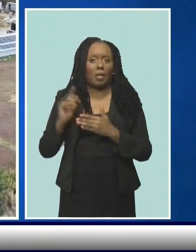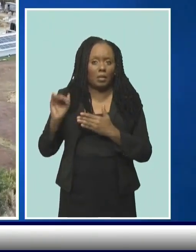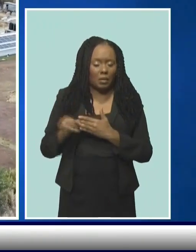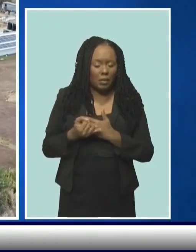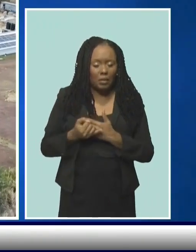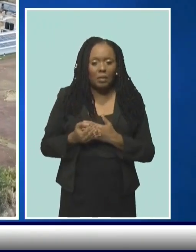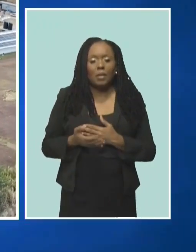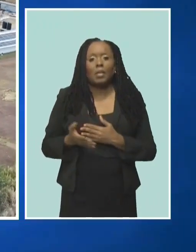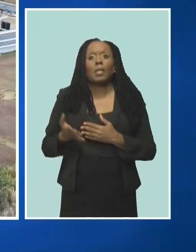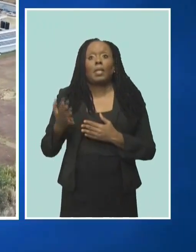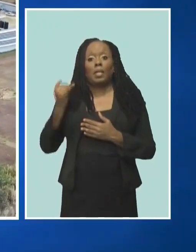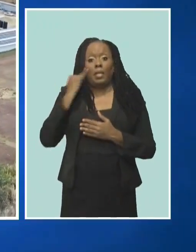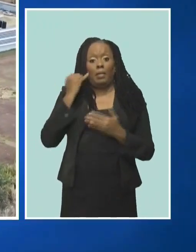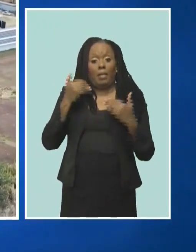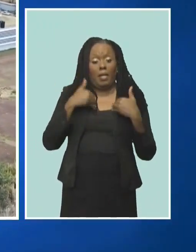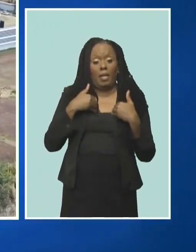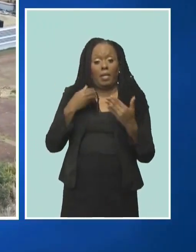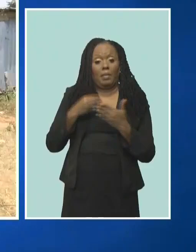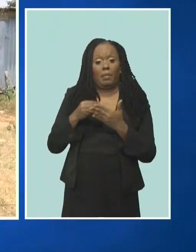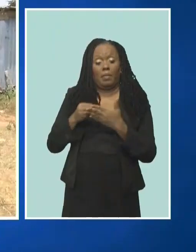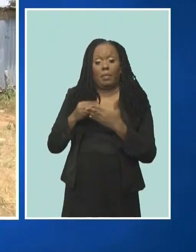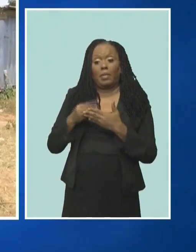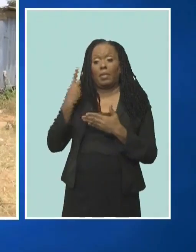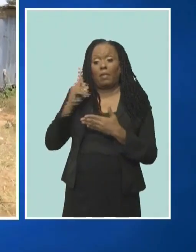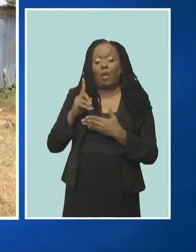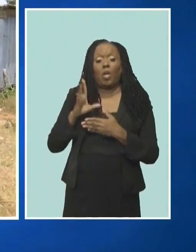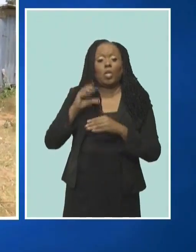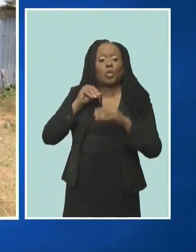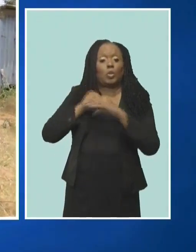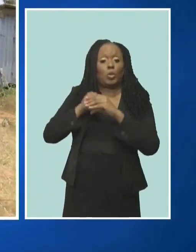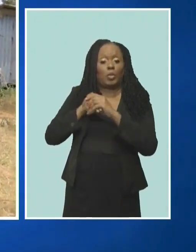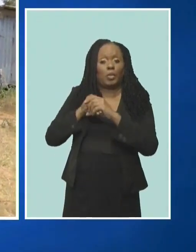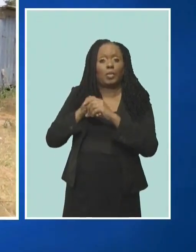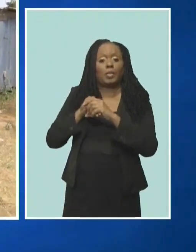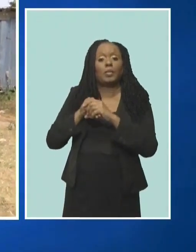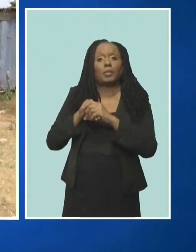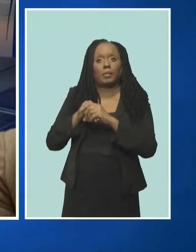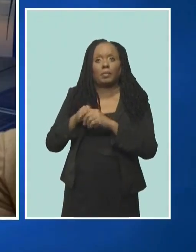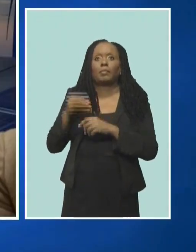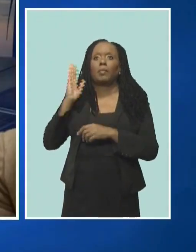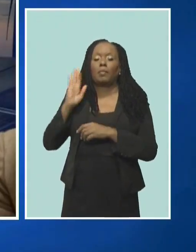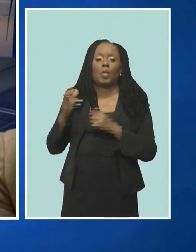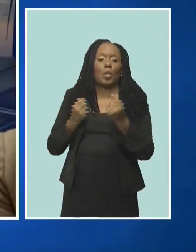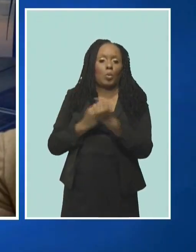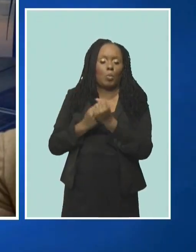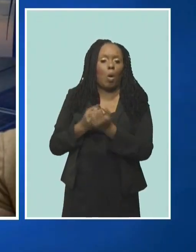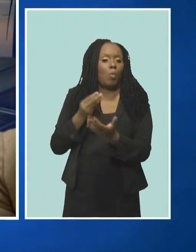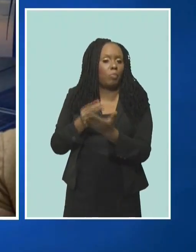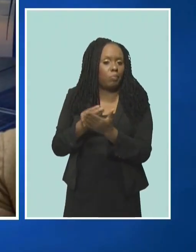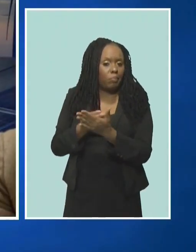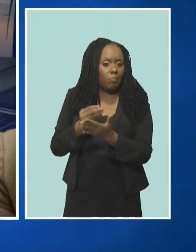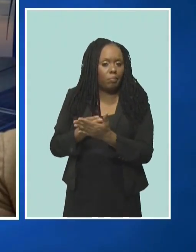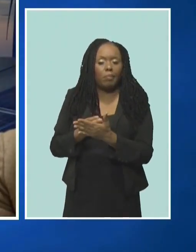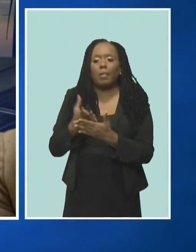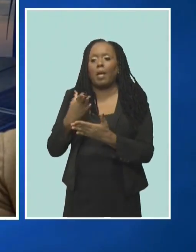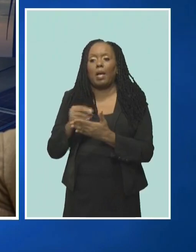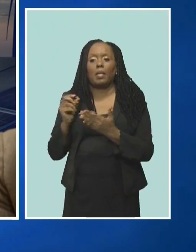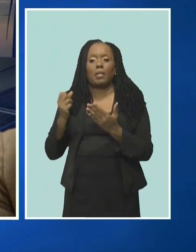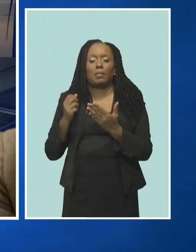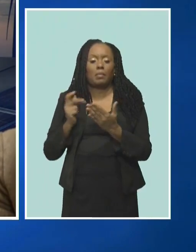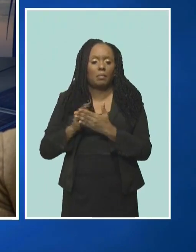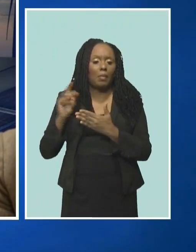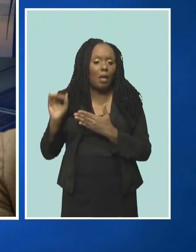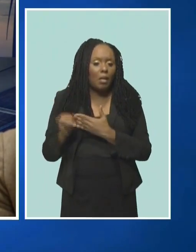get storage going, we are ready to fund generation side projects or storage projects or co-located